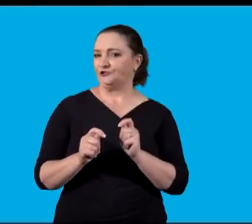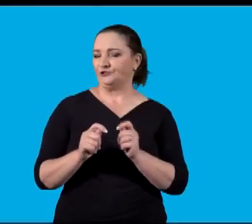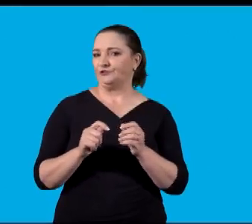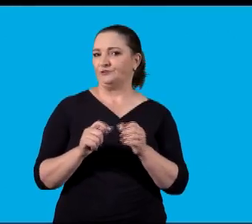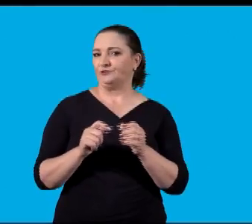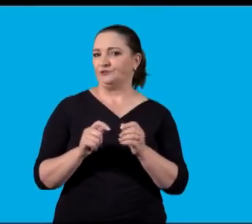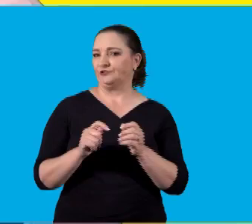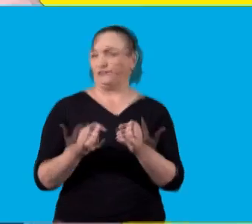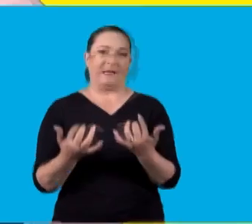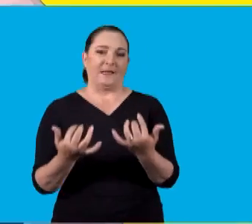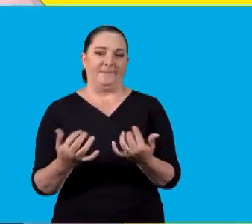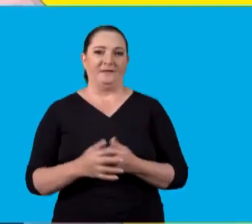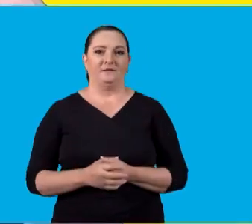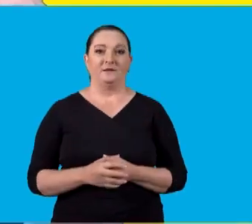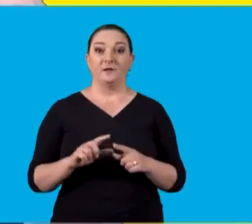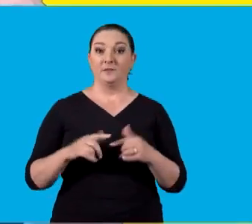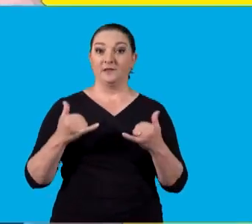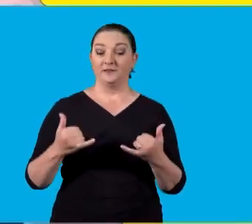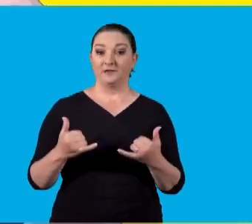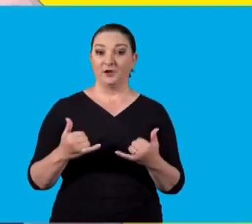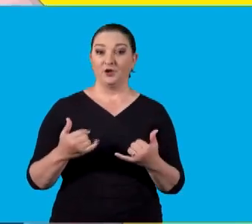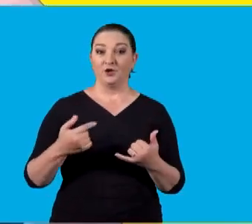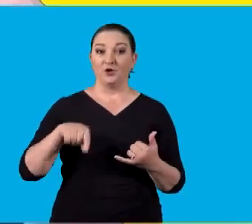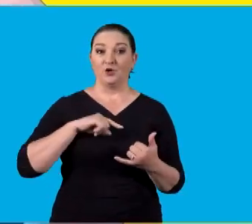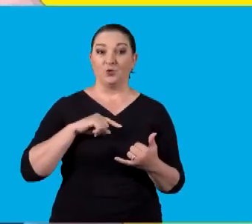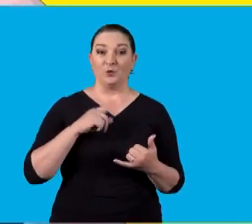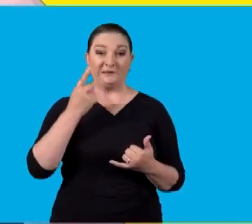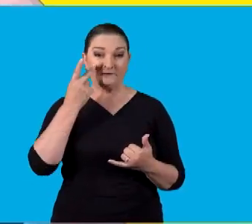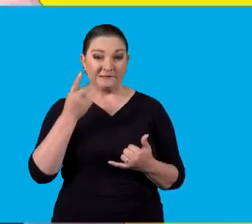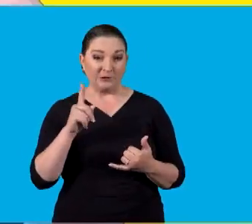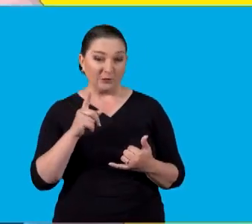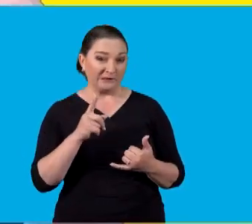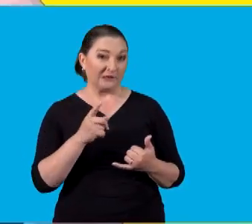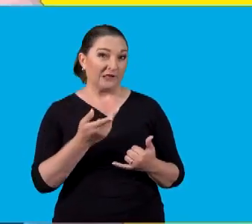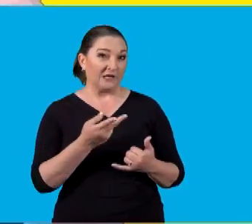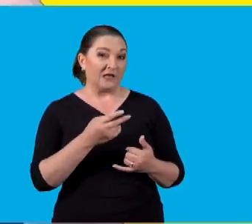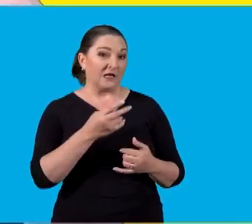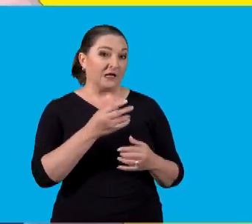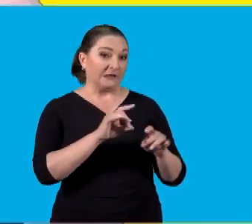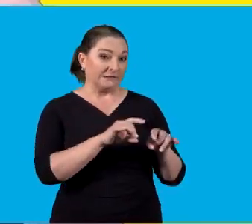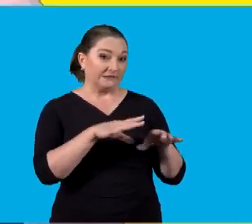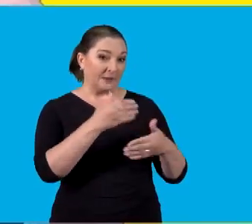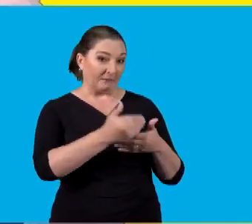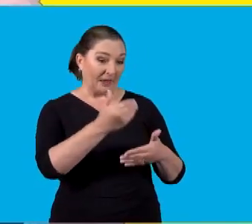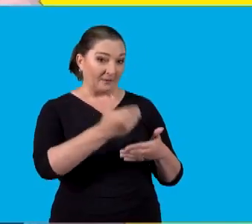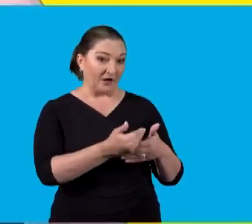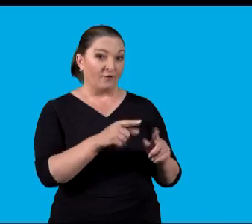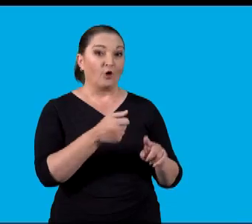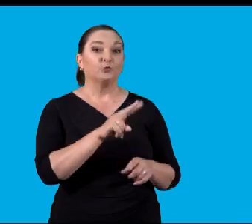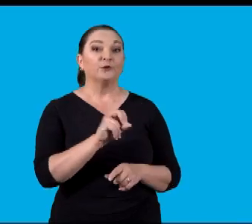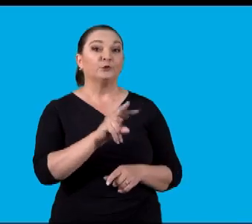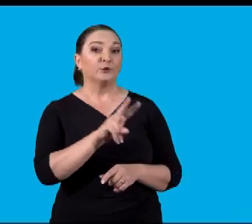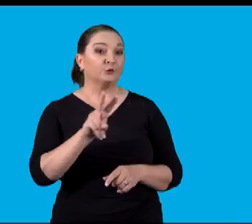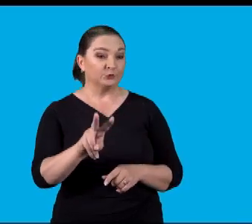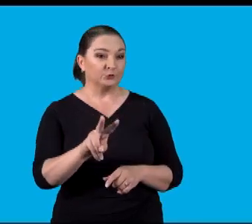fixed assets. We're given an extract from the Gauteng prelim paper for the year 2022. And